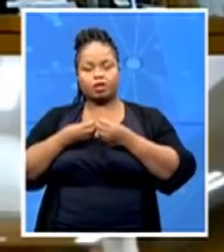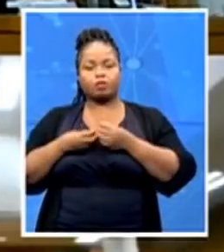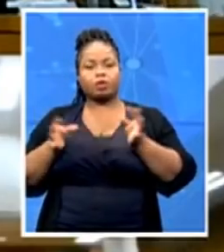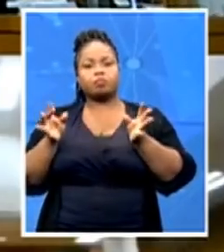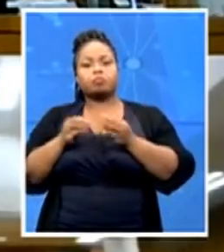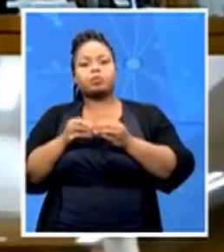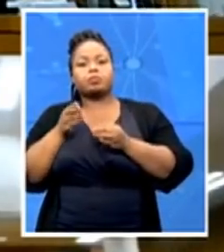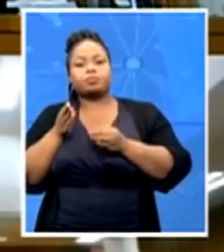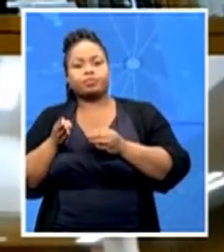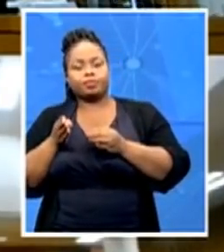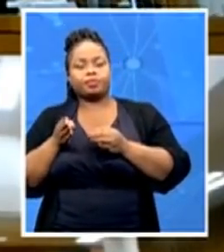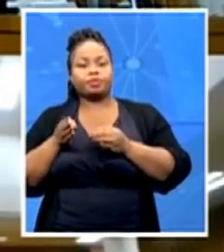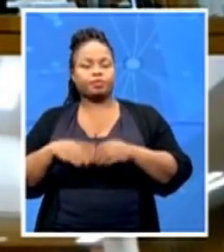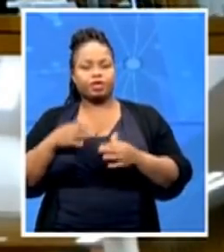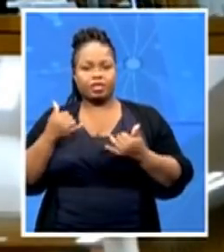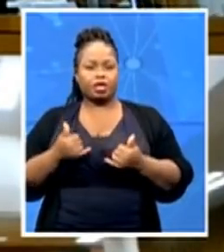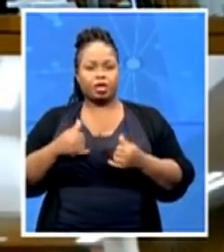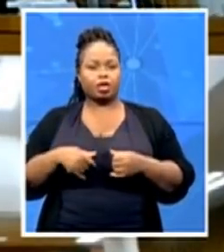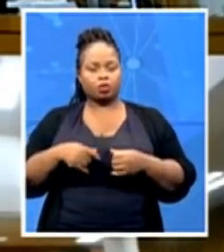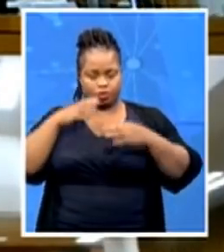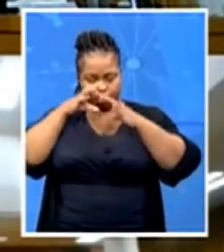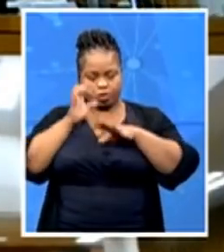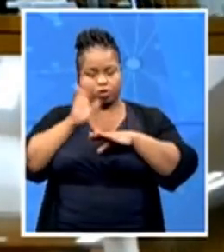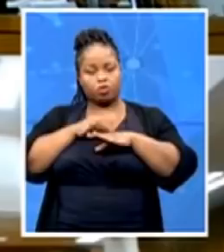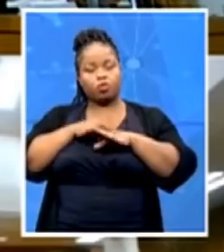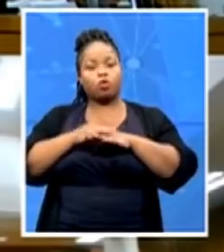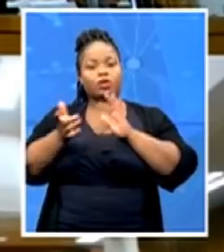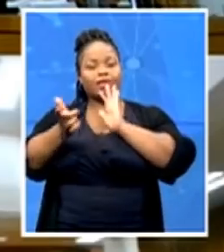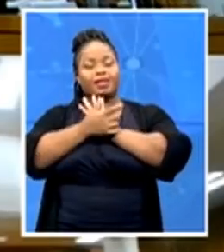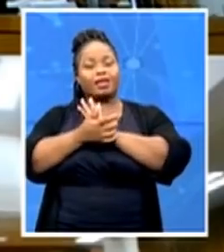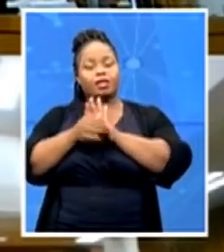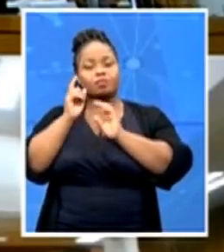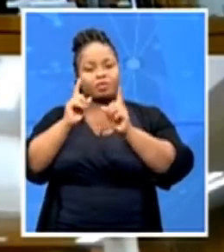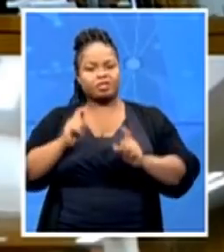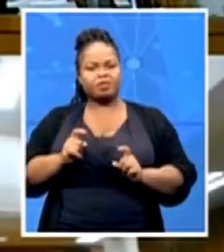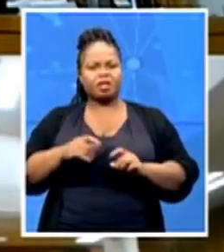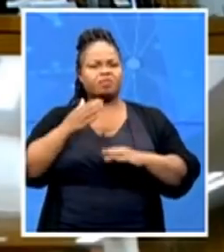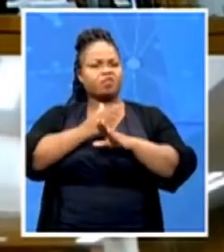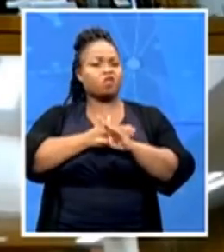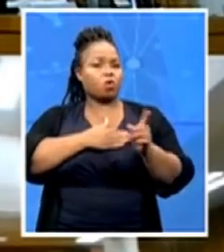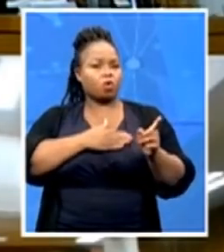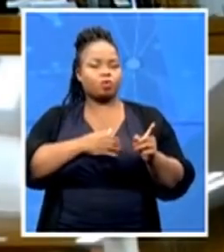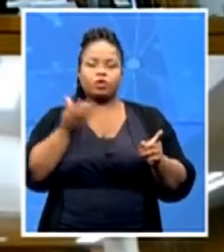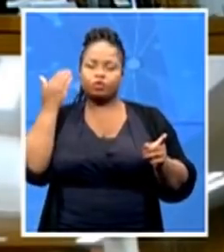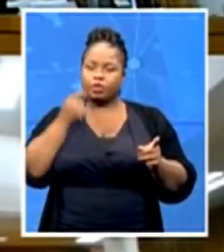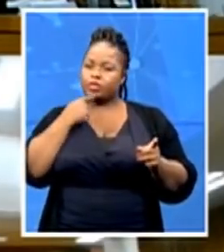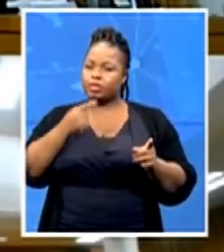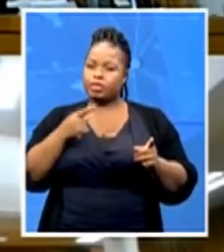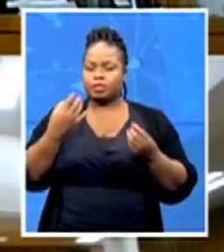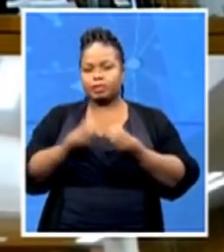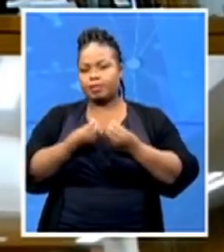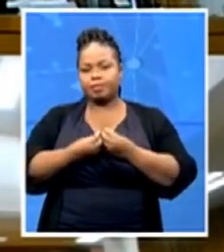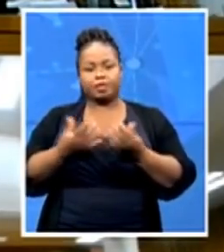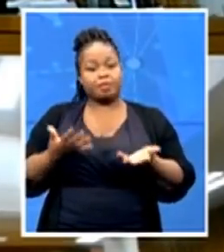applicable legal principles, we point out something which may have been a misconception in the debate yesterday. If one